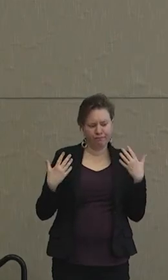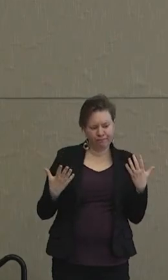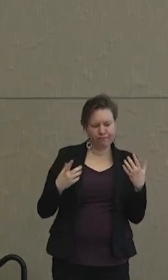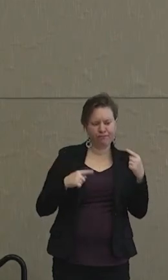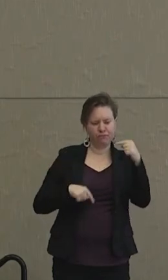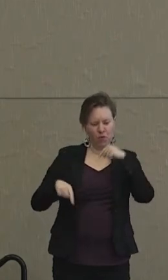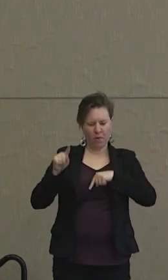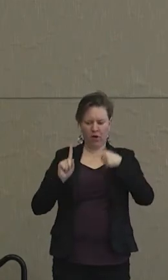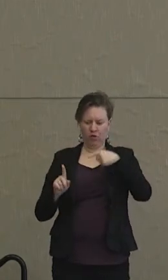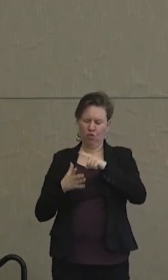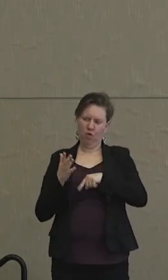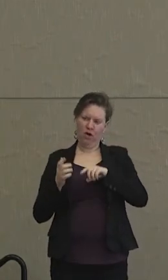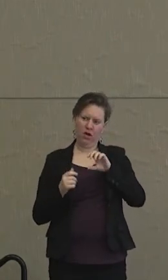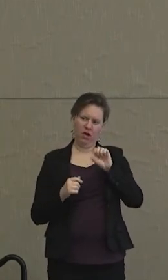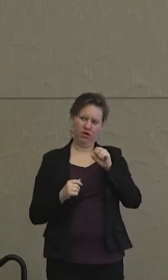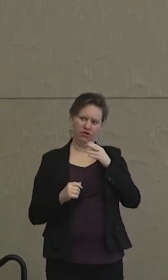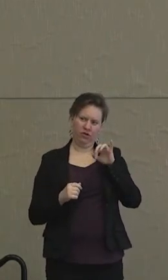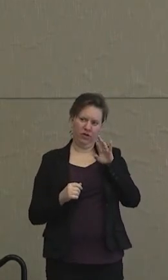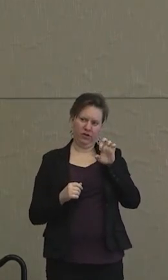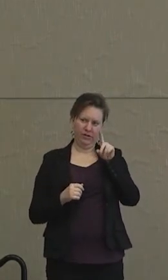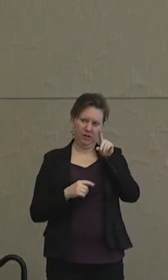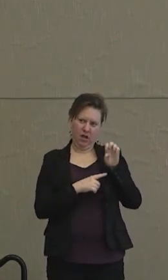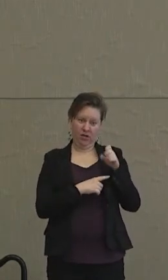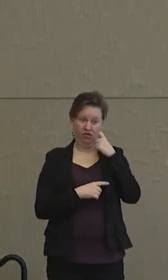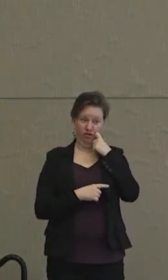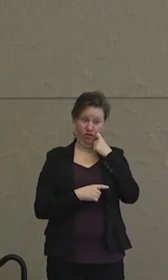what Scheherazade just